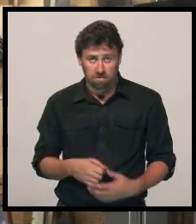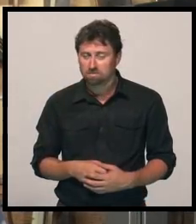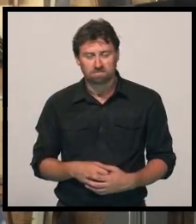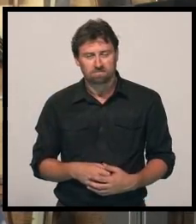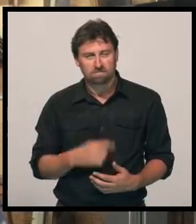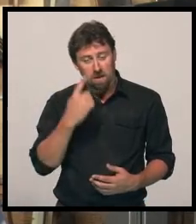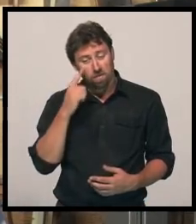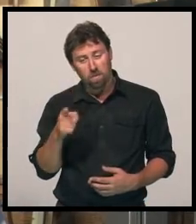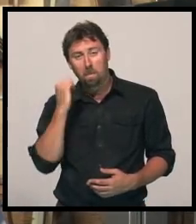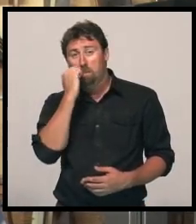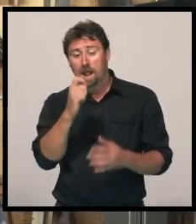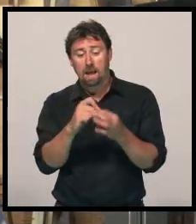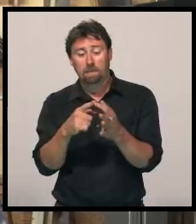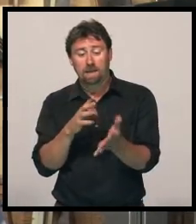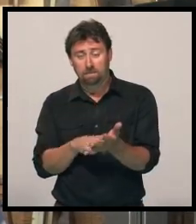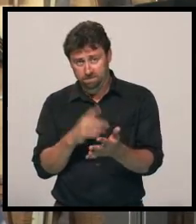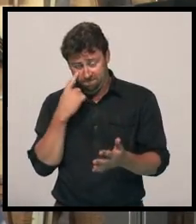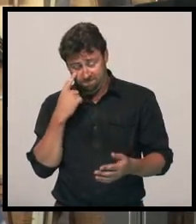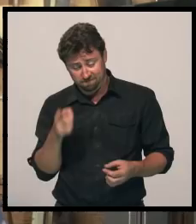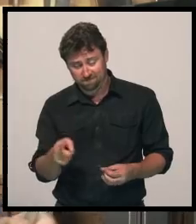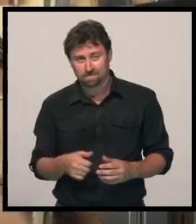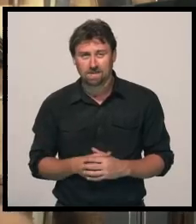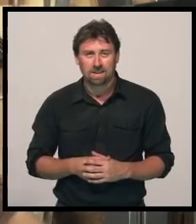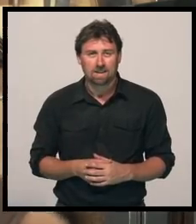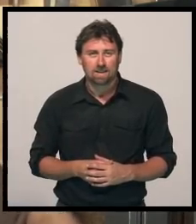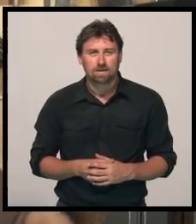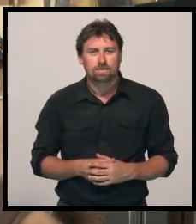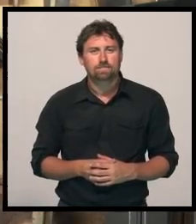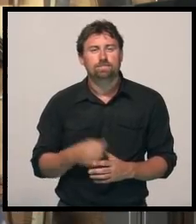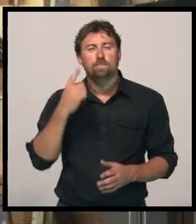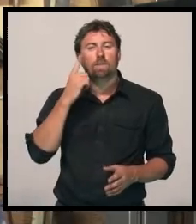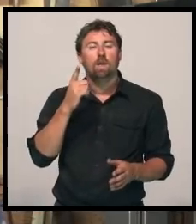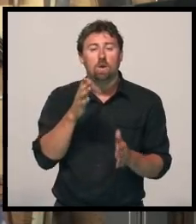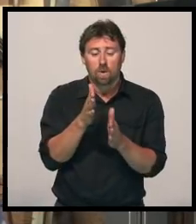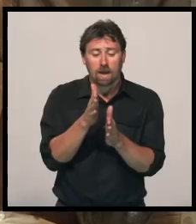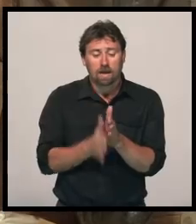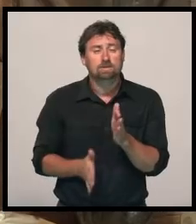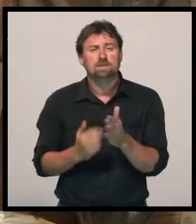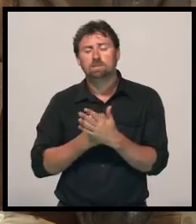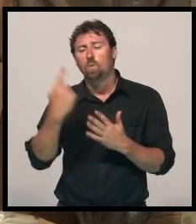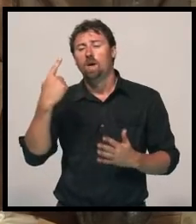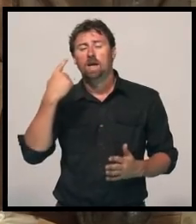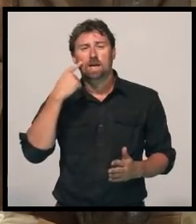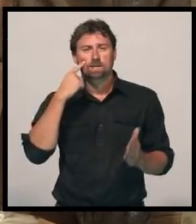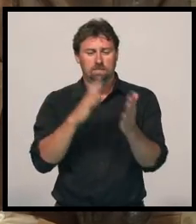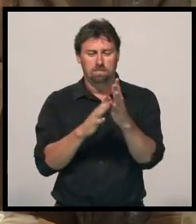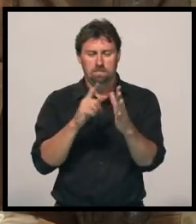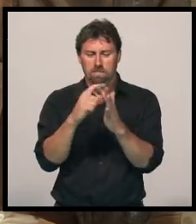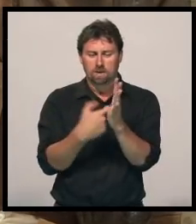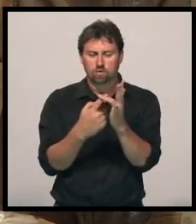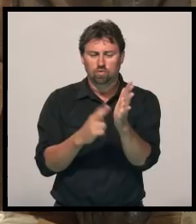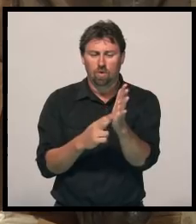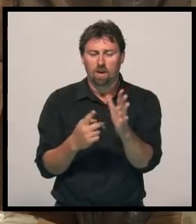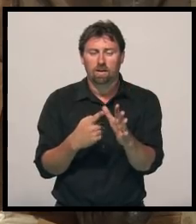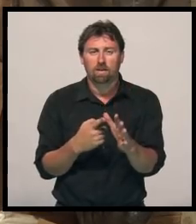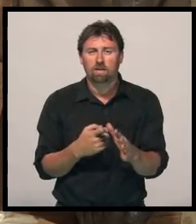black bean. By the way, with cutting, the easiest timber I've ever cut is madrona. I can do